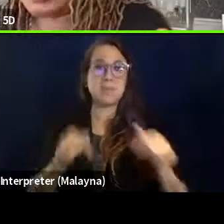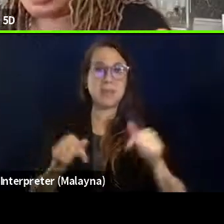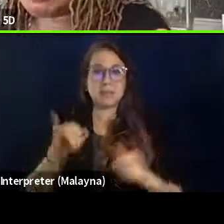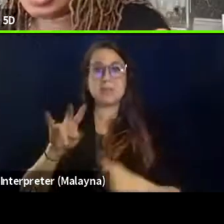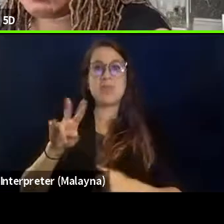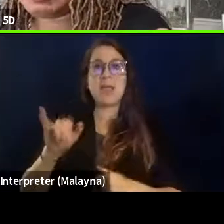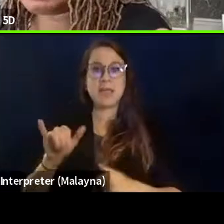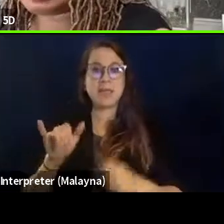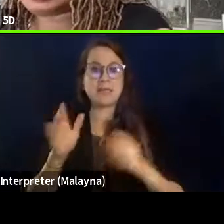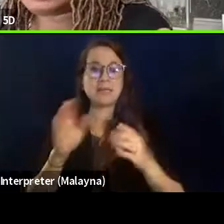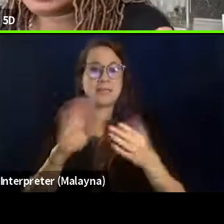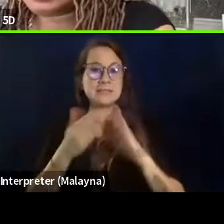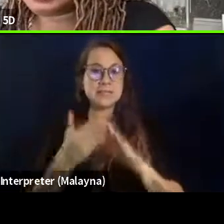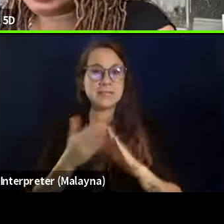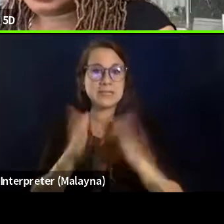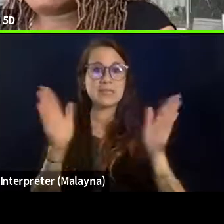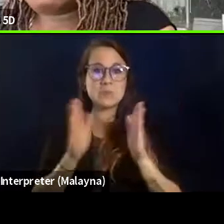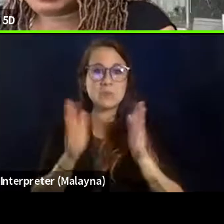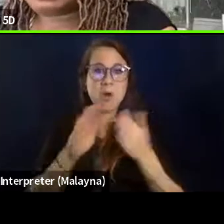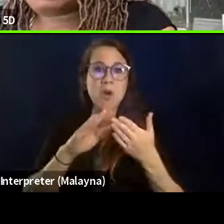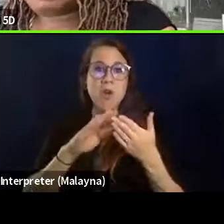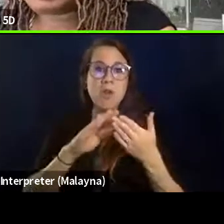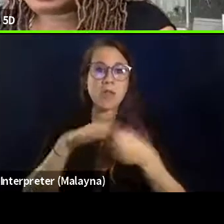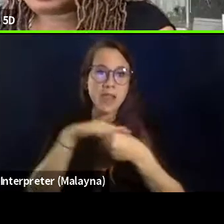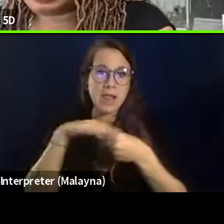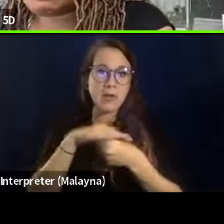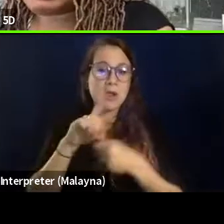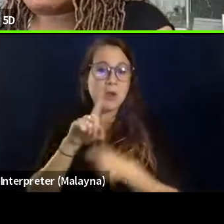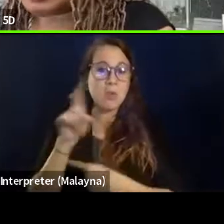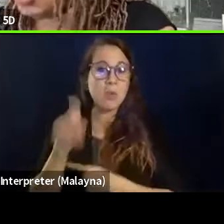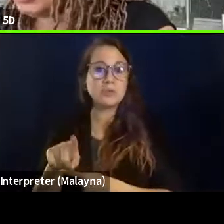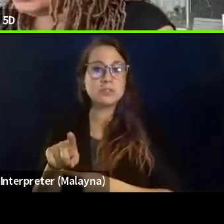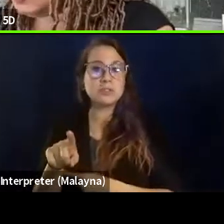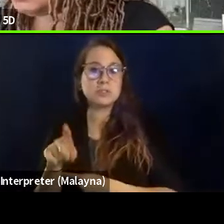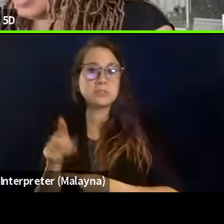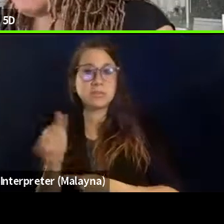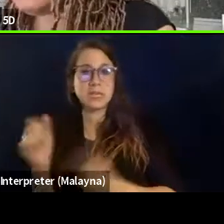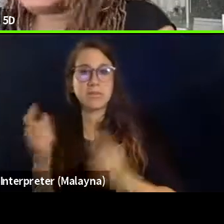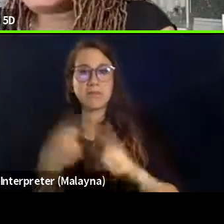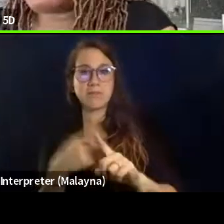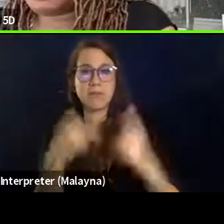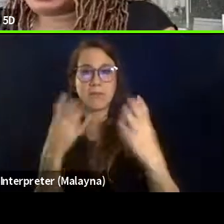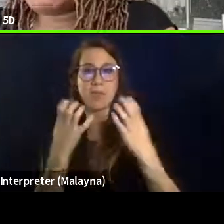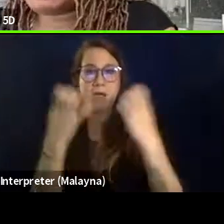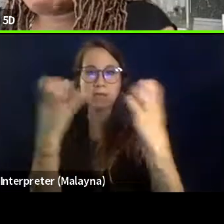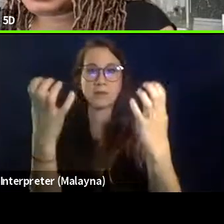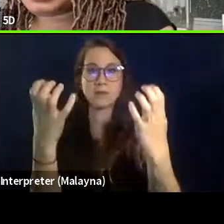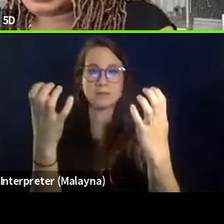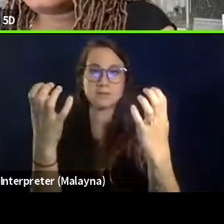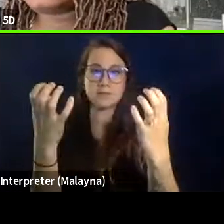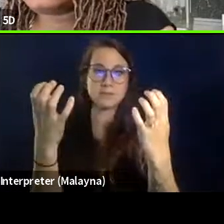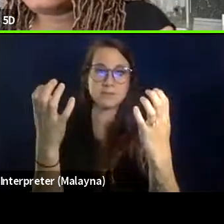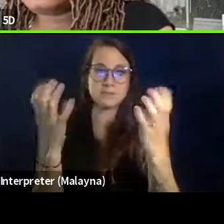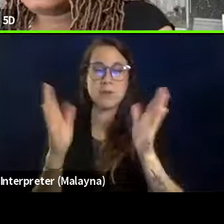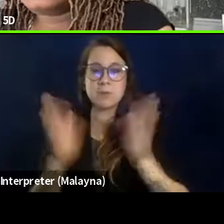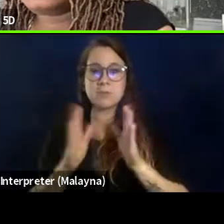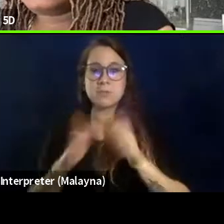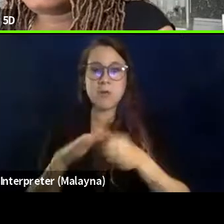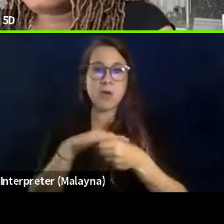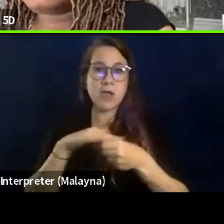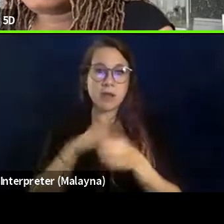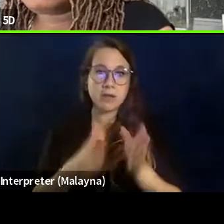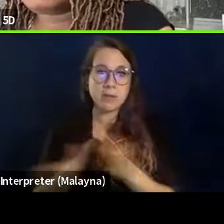Small Area Plan question. Any questions or comments from the audience on the Ivy City Small Area Plan?